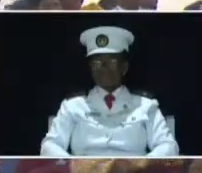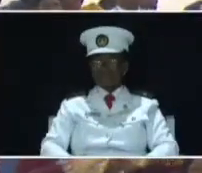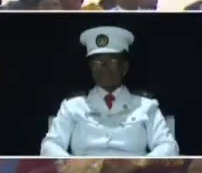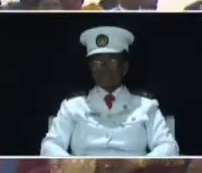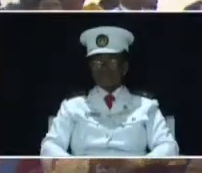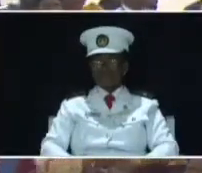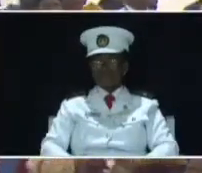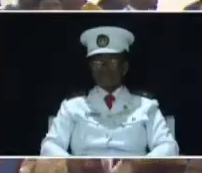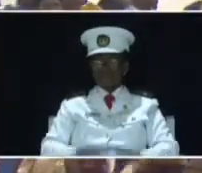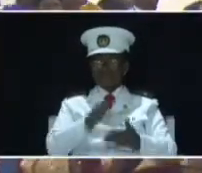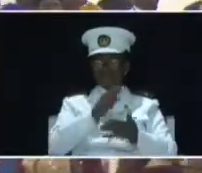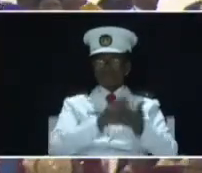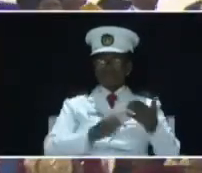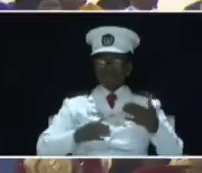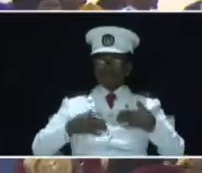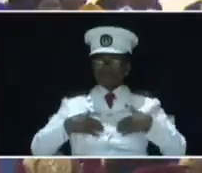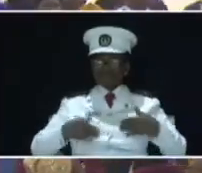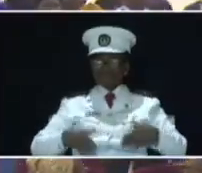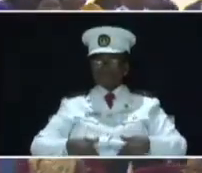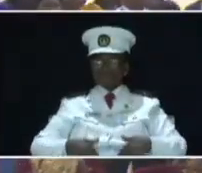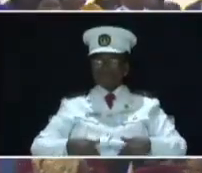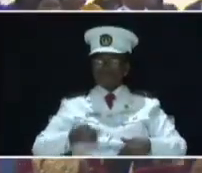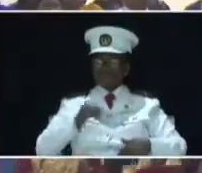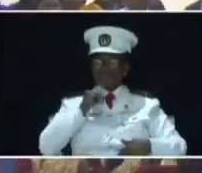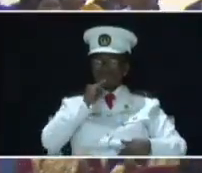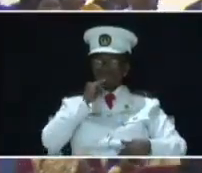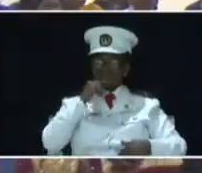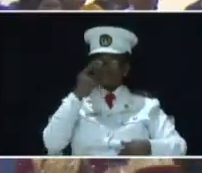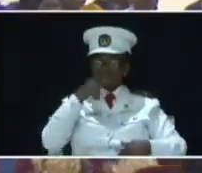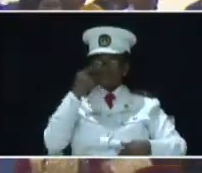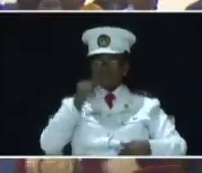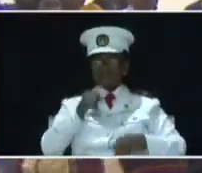Somebody said, hallelujah is the only thing that can do it.